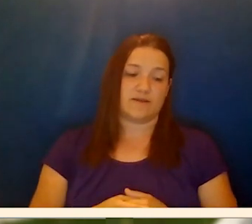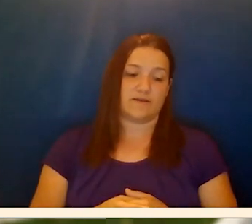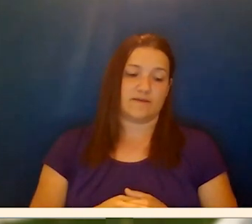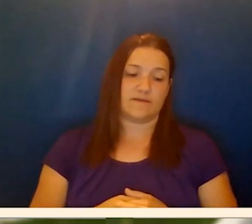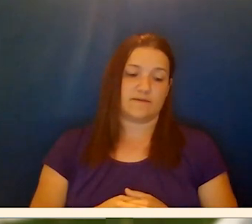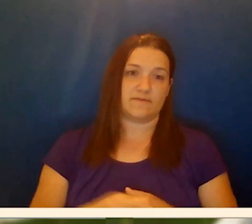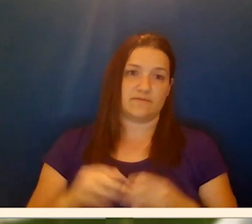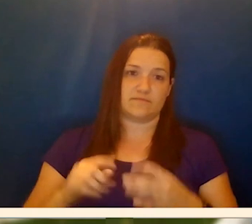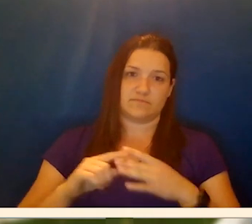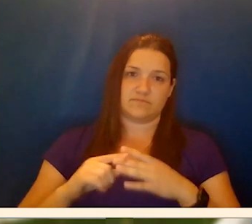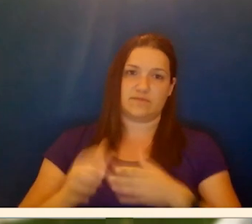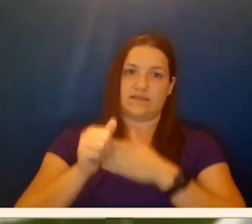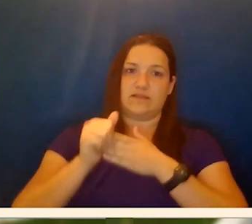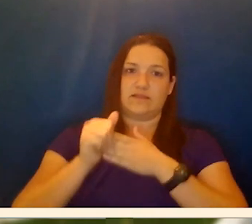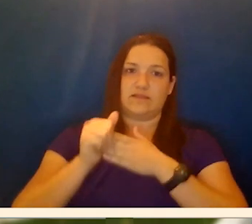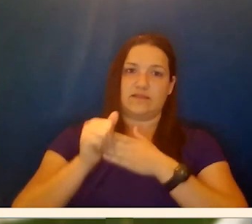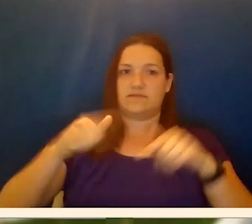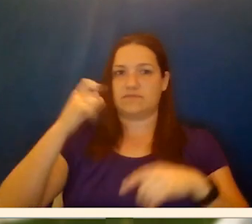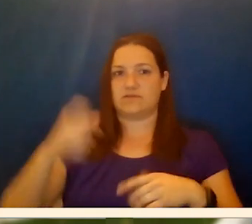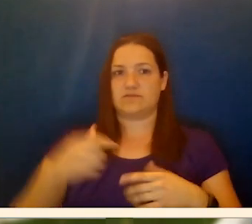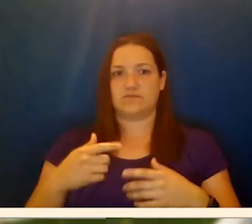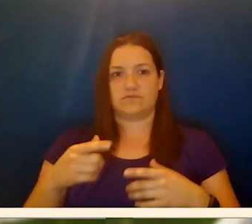ship, because you kind of keep